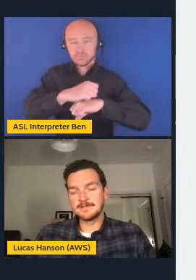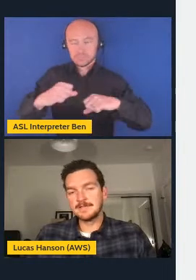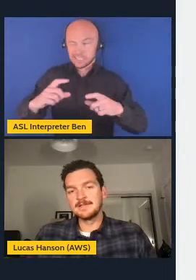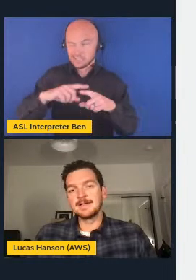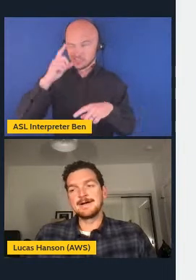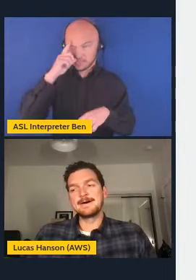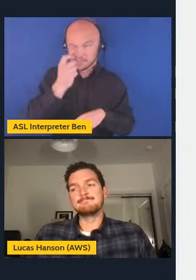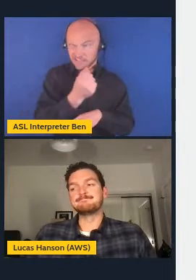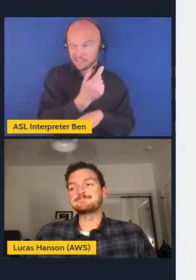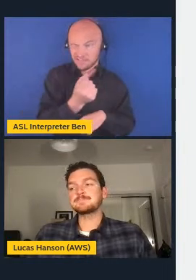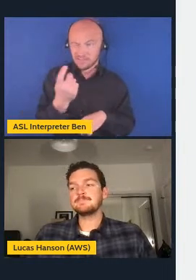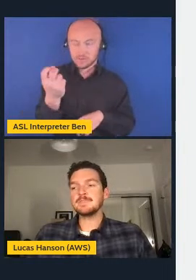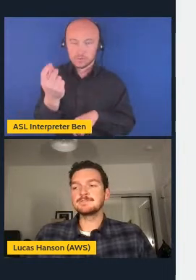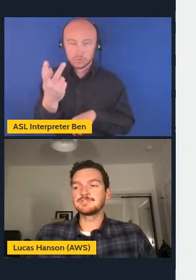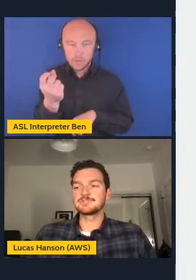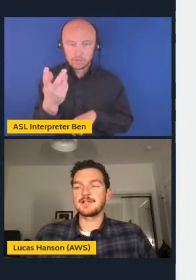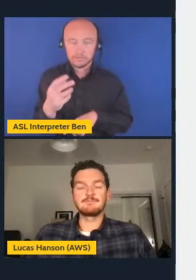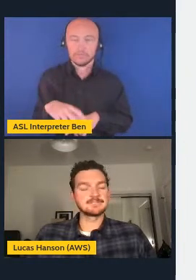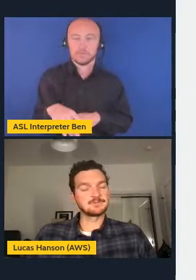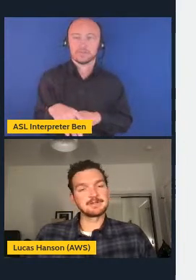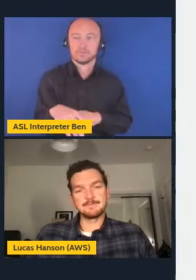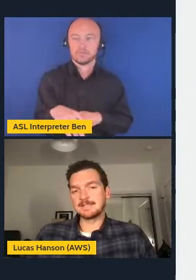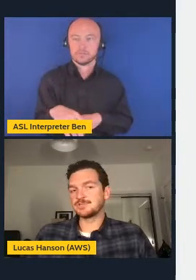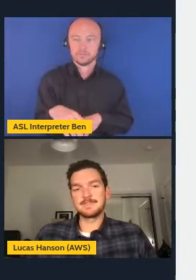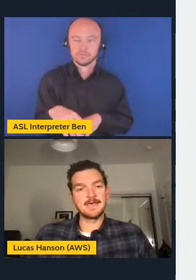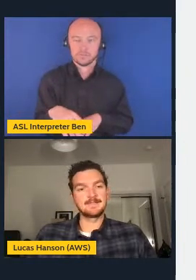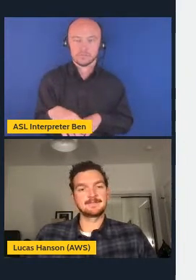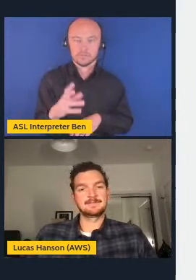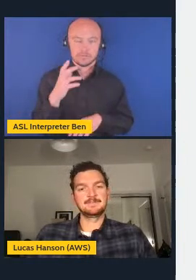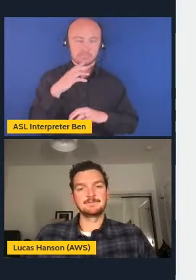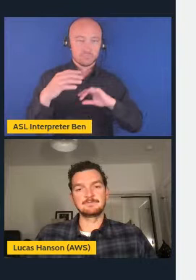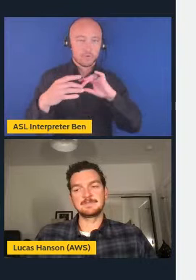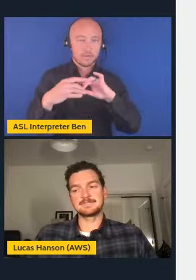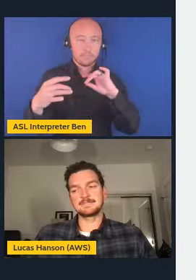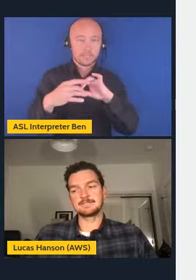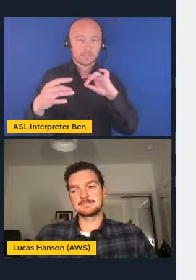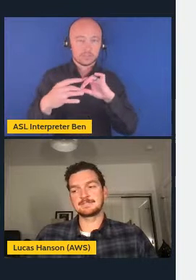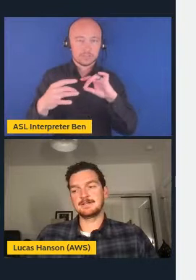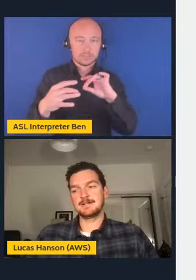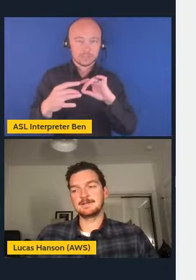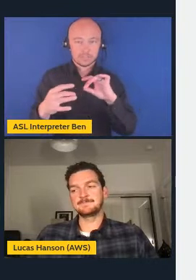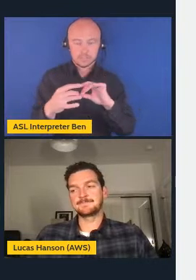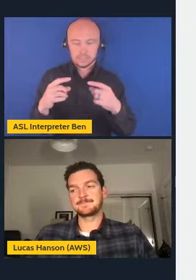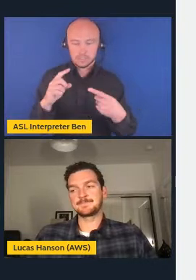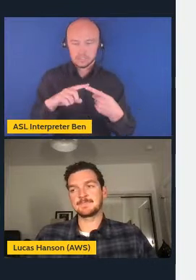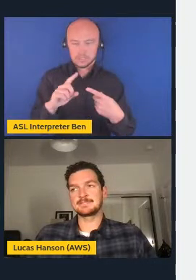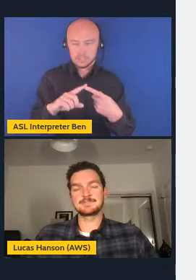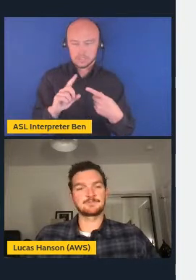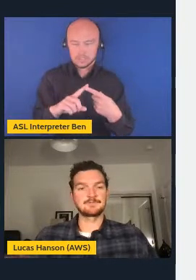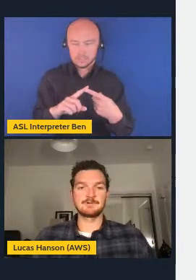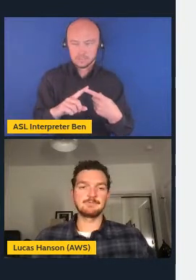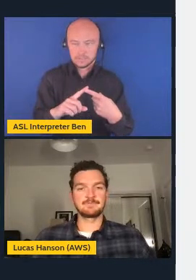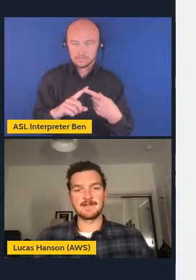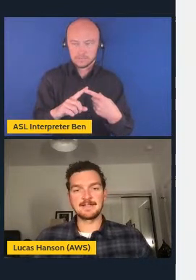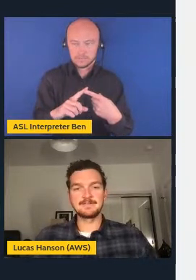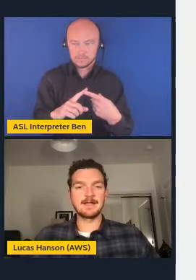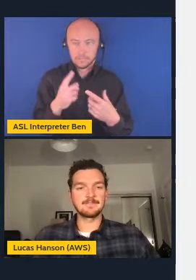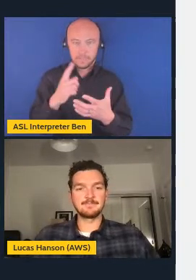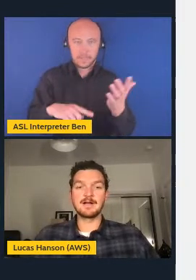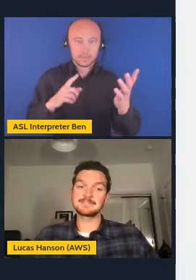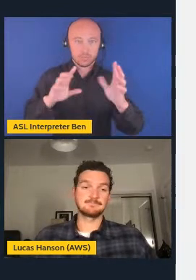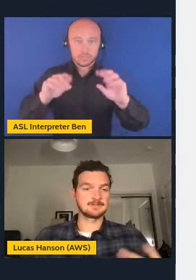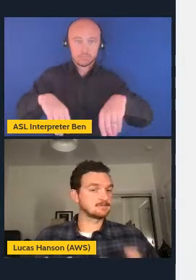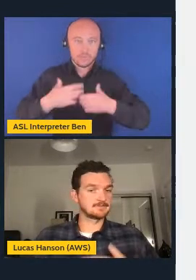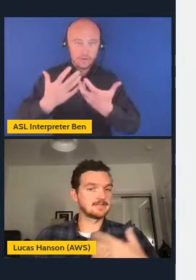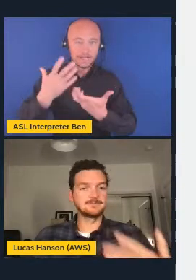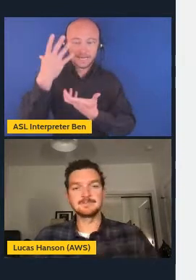12. I wanted to quickly mention that this is sort of what we provide out of the